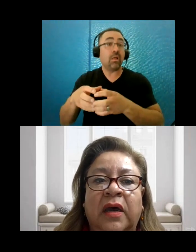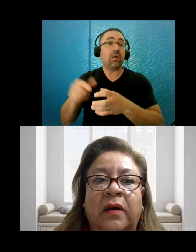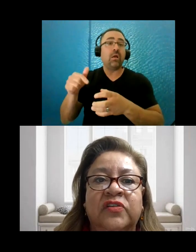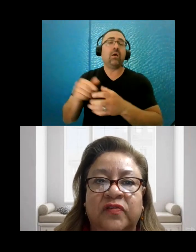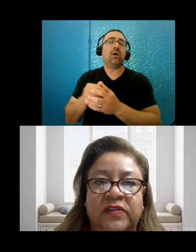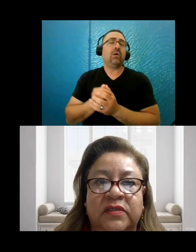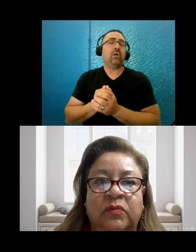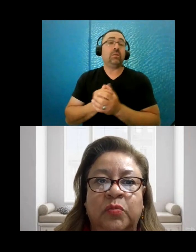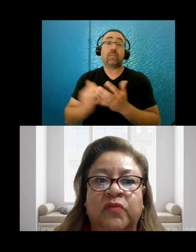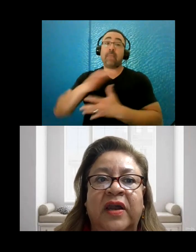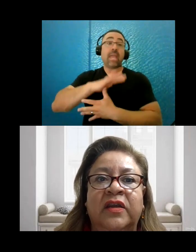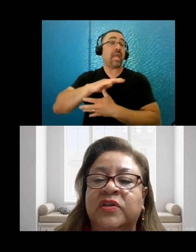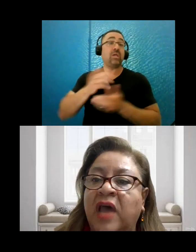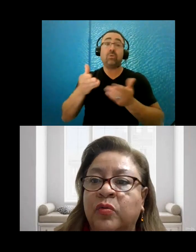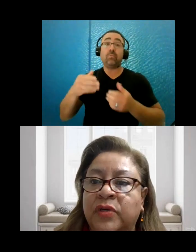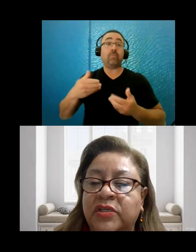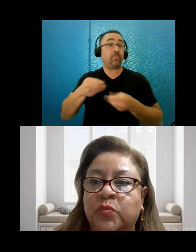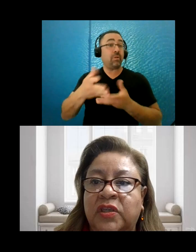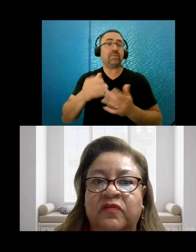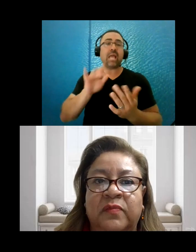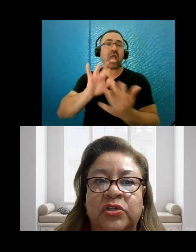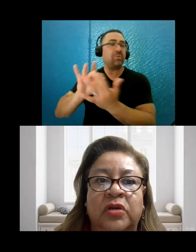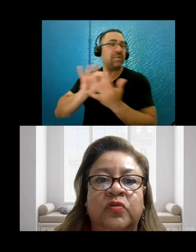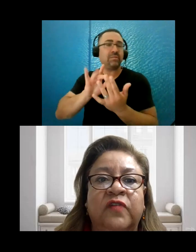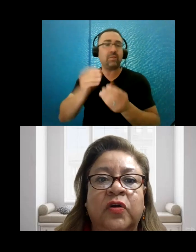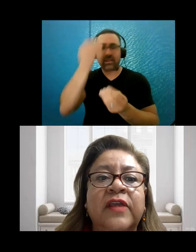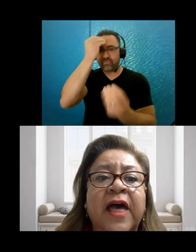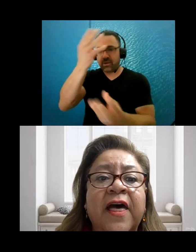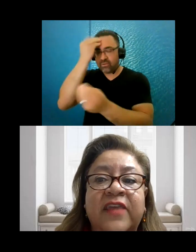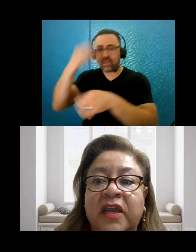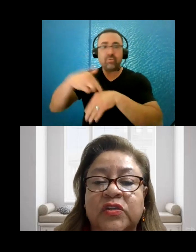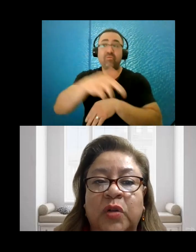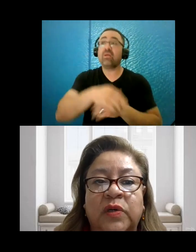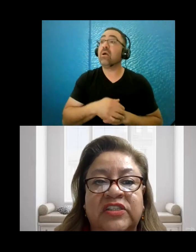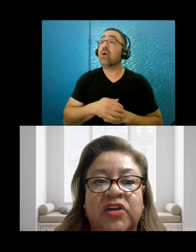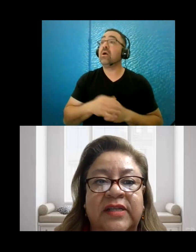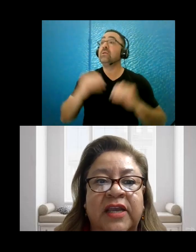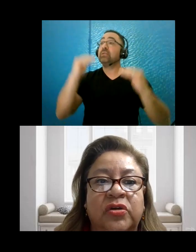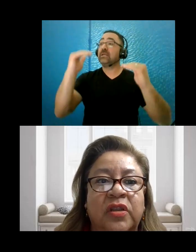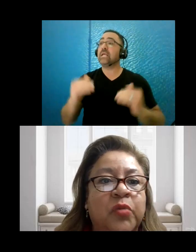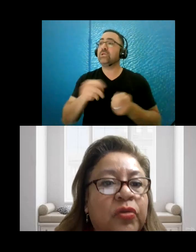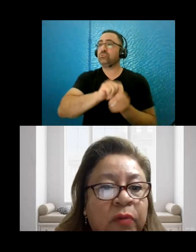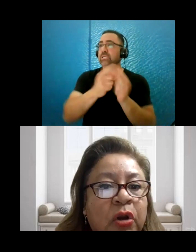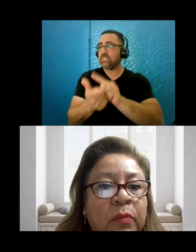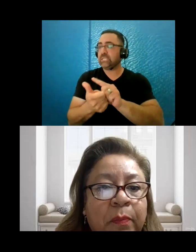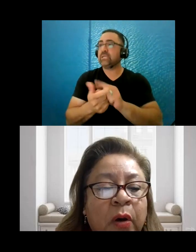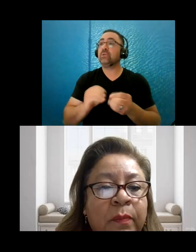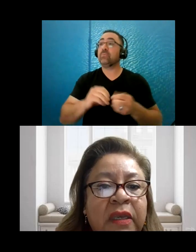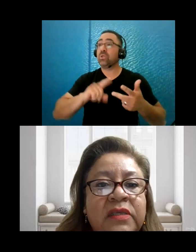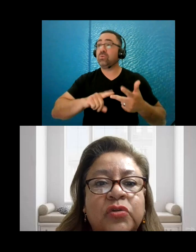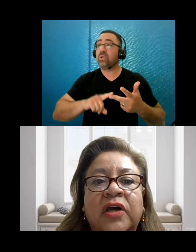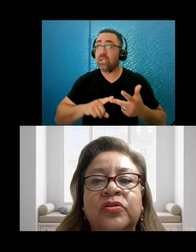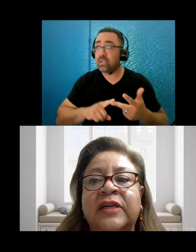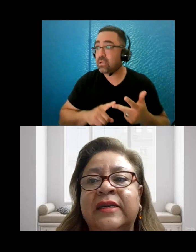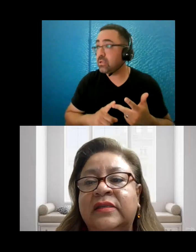main services that we provided was outreach with information and referral. The next one was translation. Number 3 on